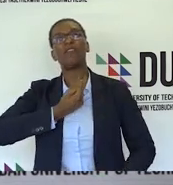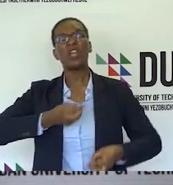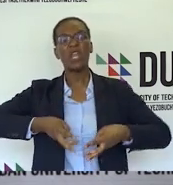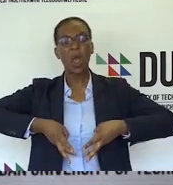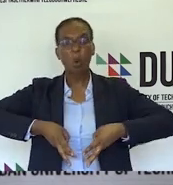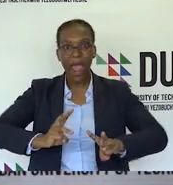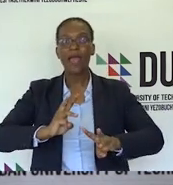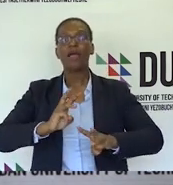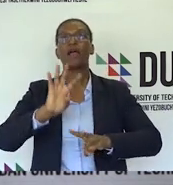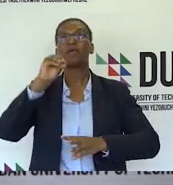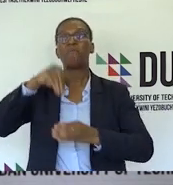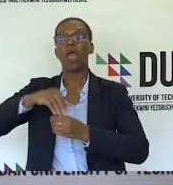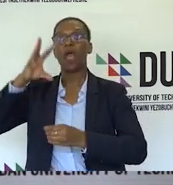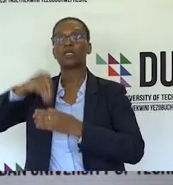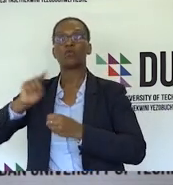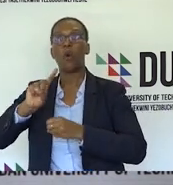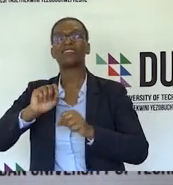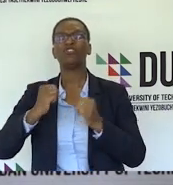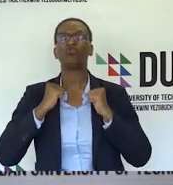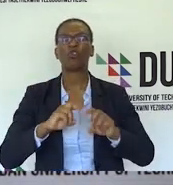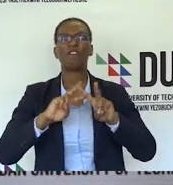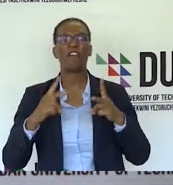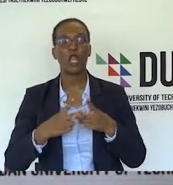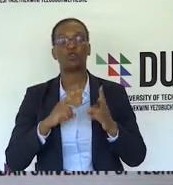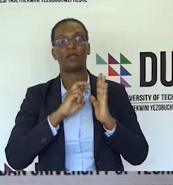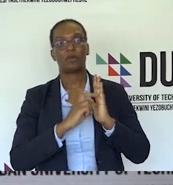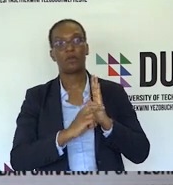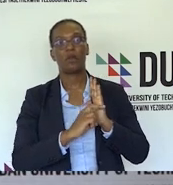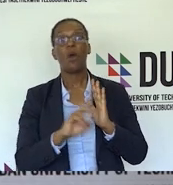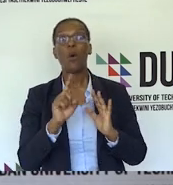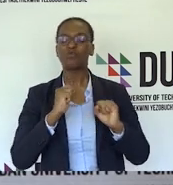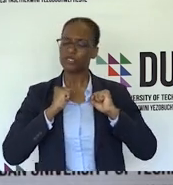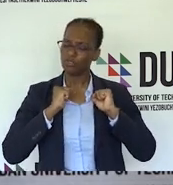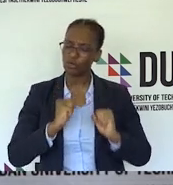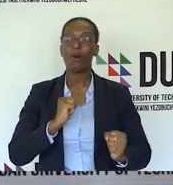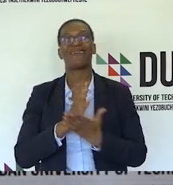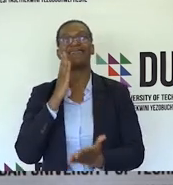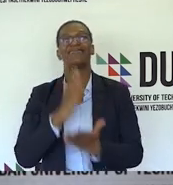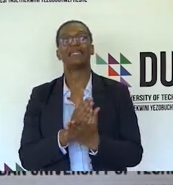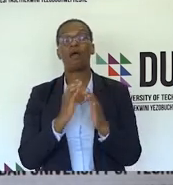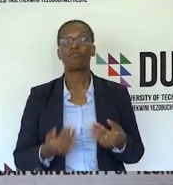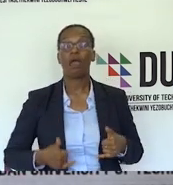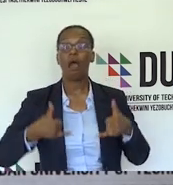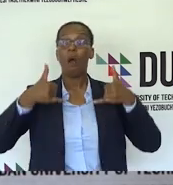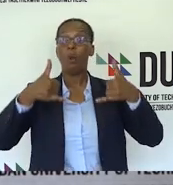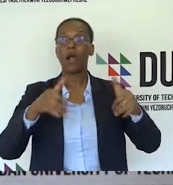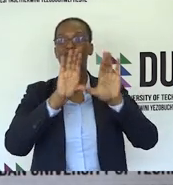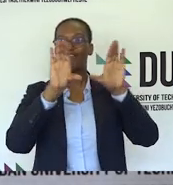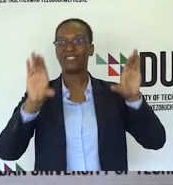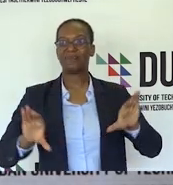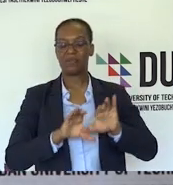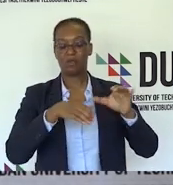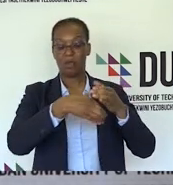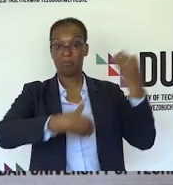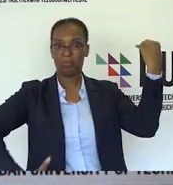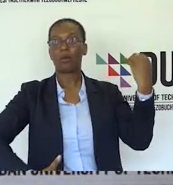are embedded in strong values and principles. What we guarantee is that the award of a certificate, a diploma or